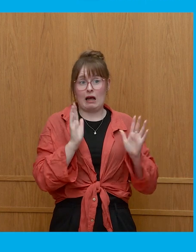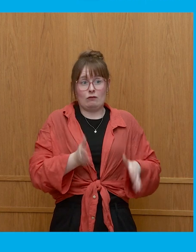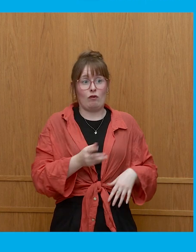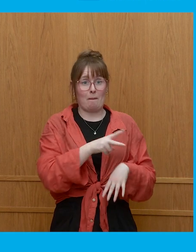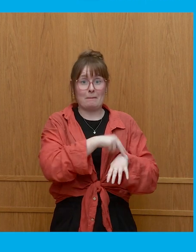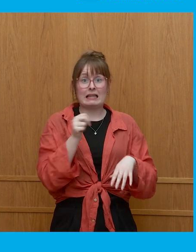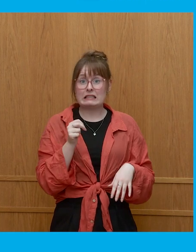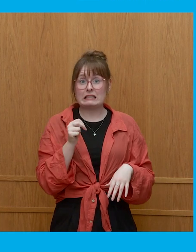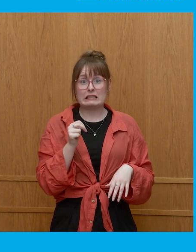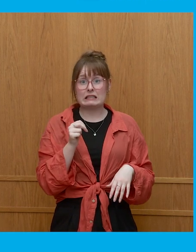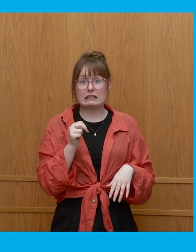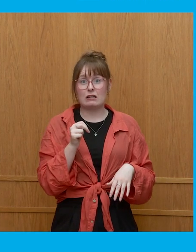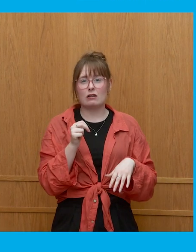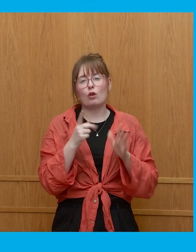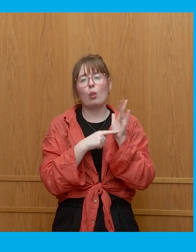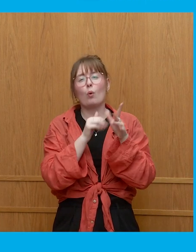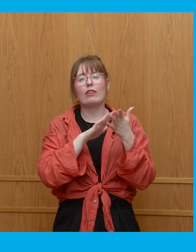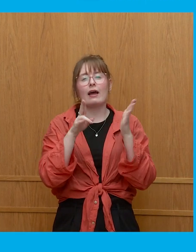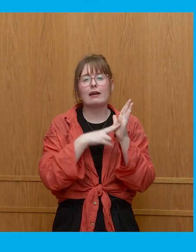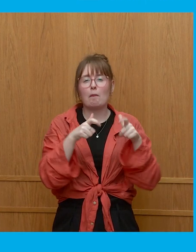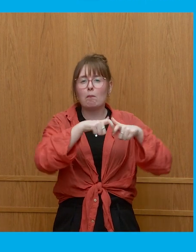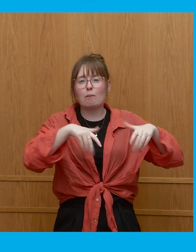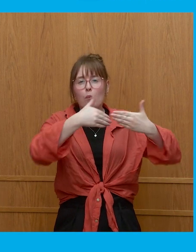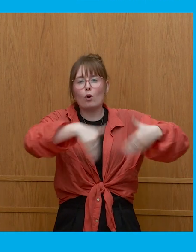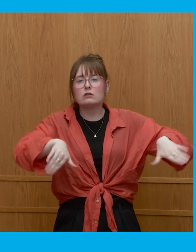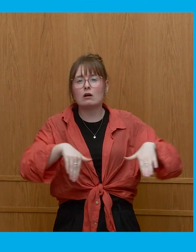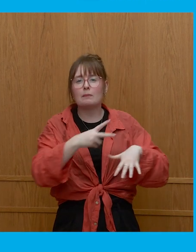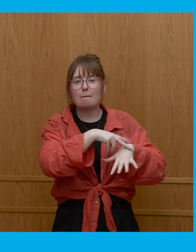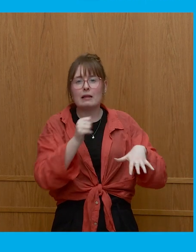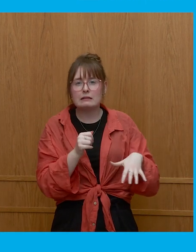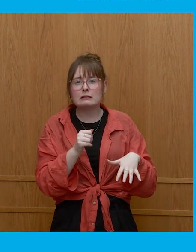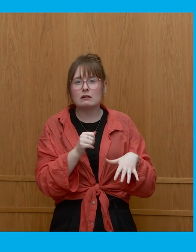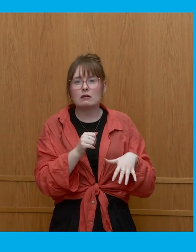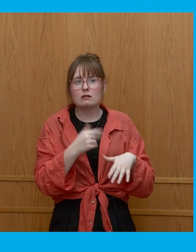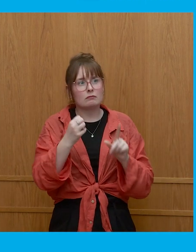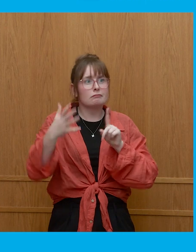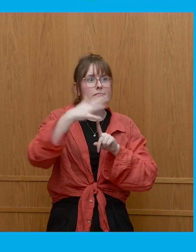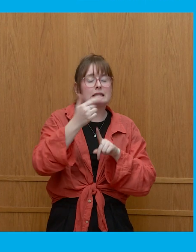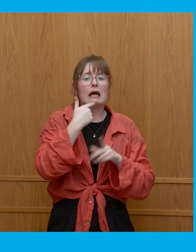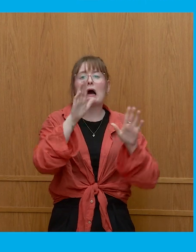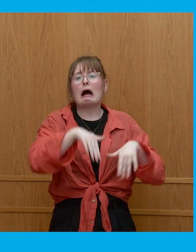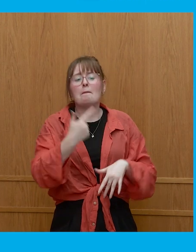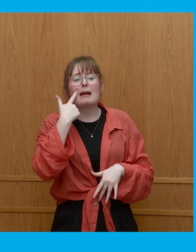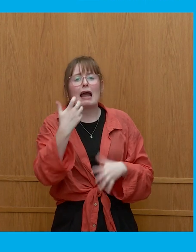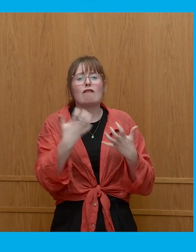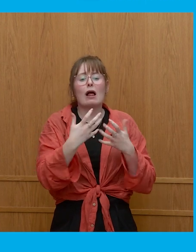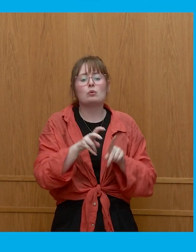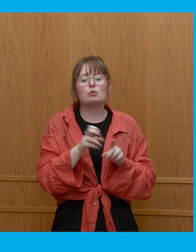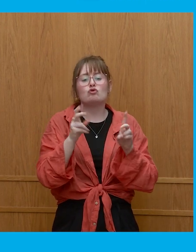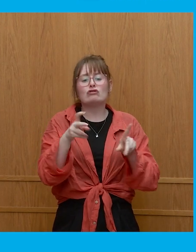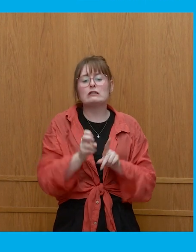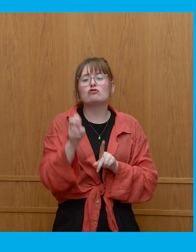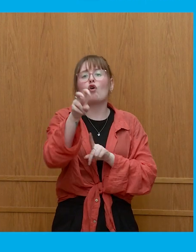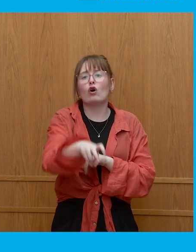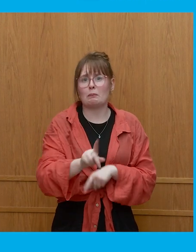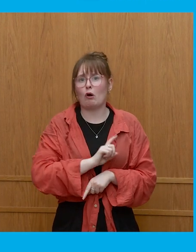the police in those days, it was the own Lothian and Borders police. Chief Constable Strang coming in and say, I think we'll just be a little bit careful how we get you across the street this week, because we're all getting a bit